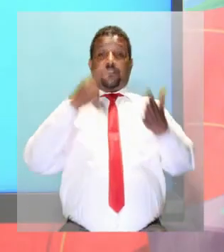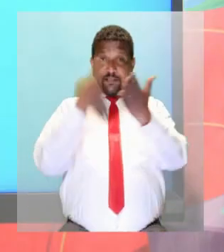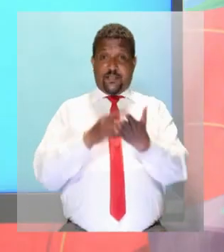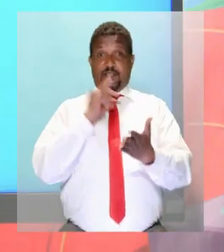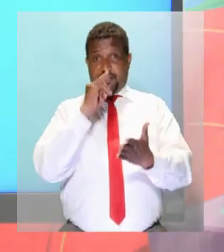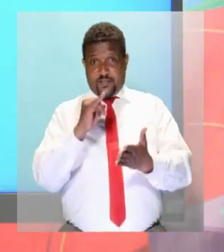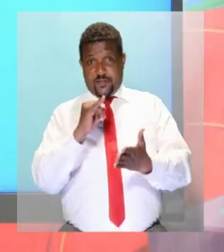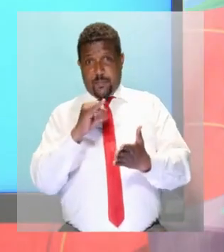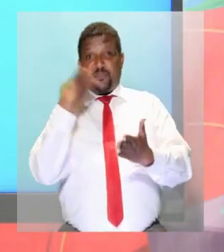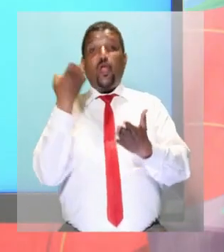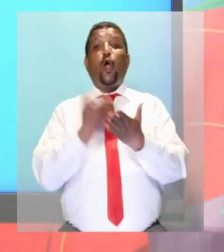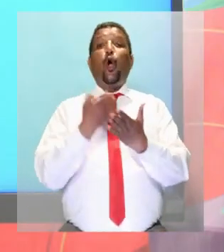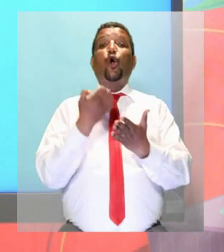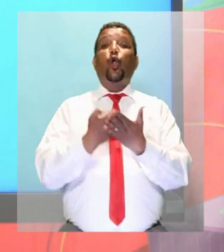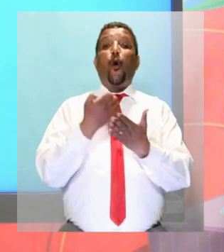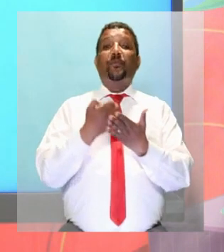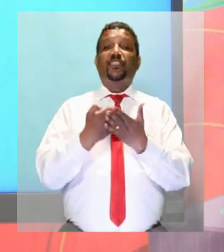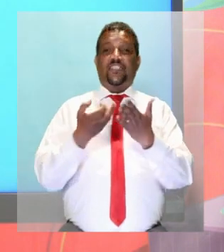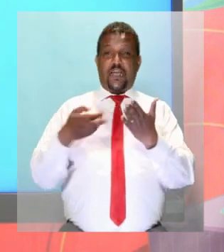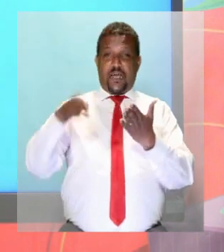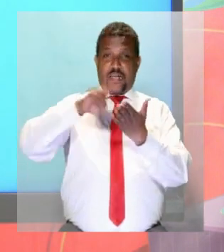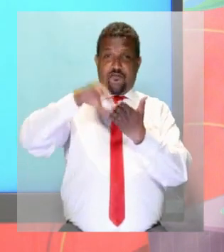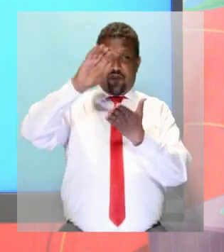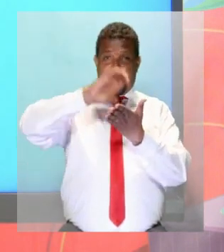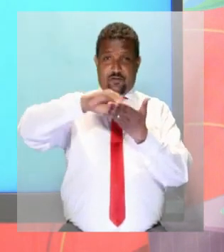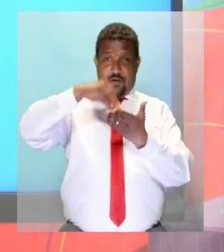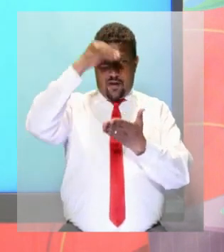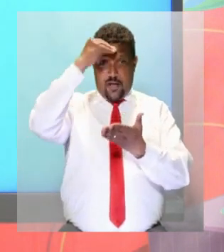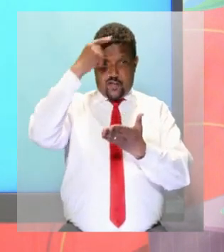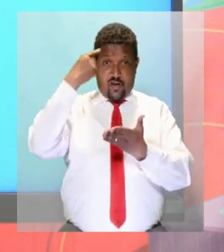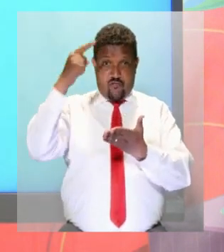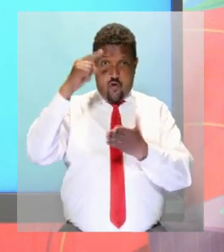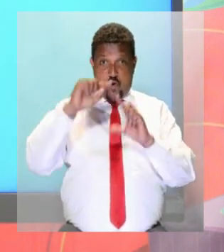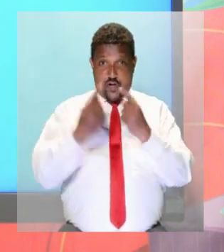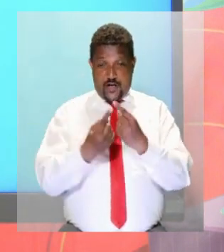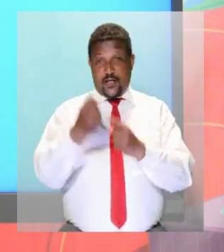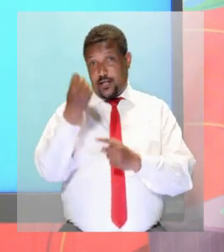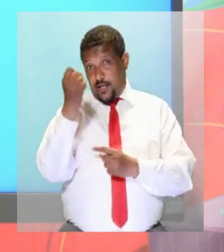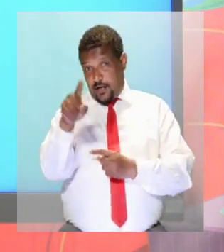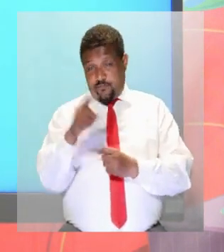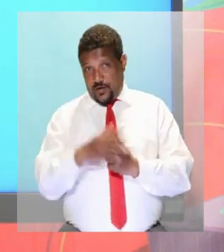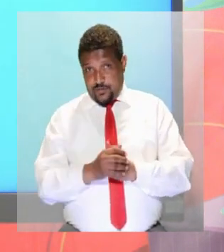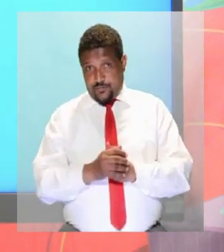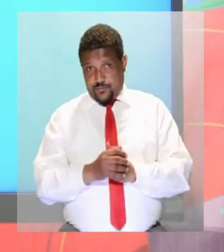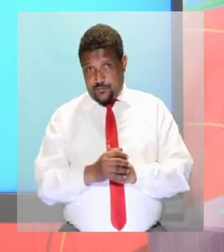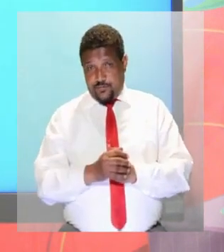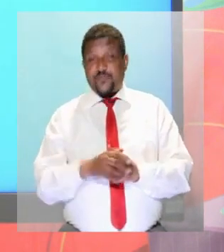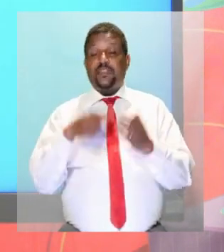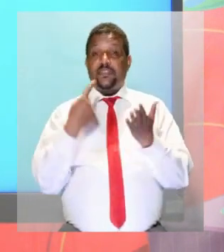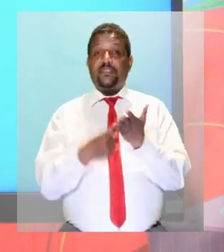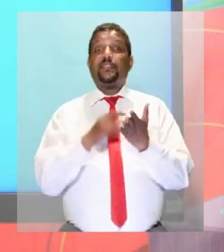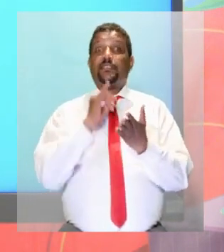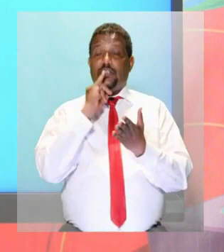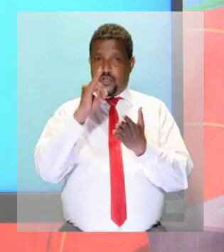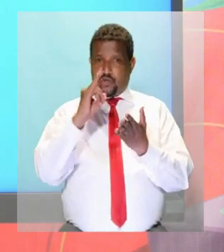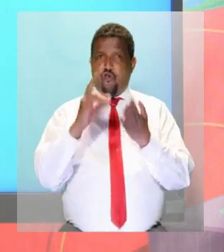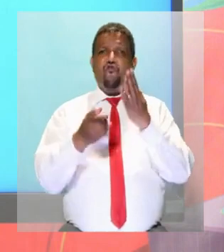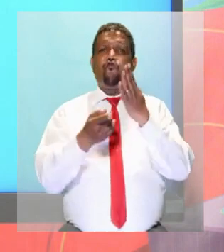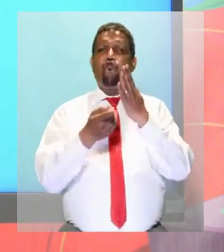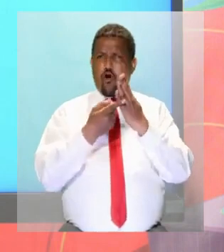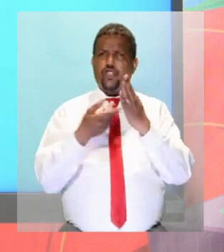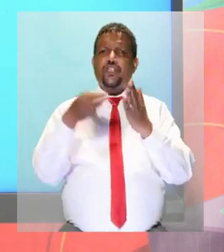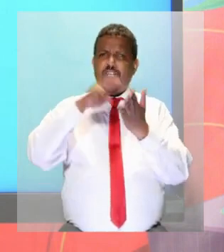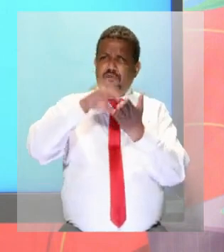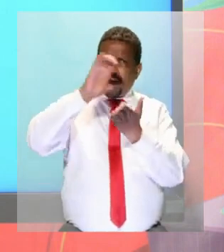This is economics revision lesson for grade 11. This is the fourth revision